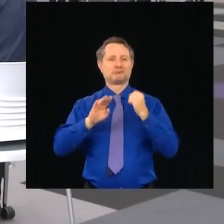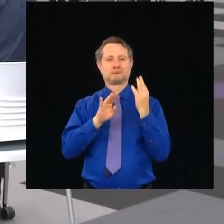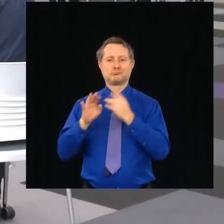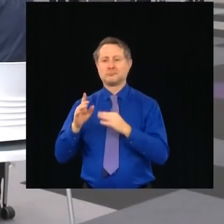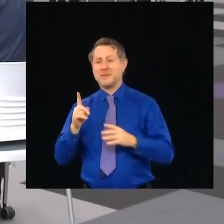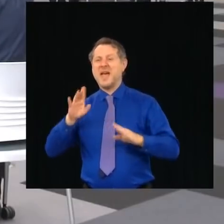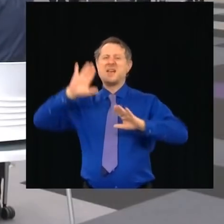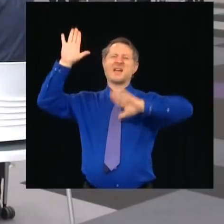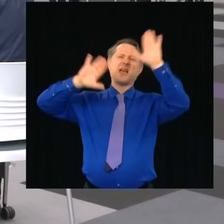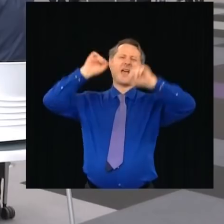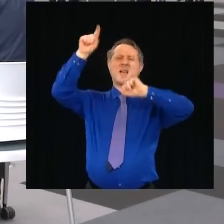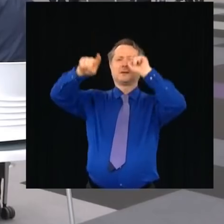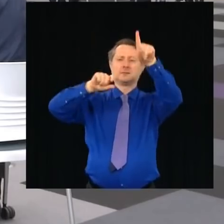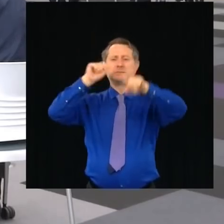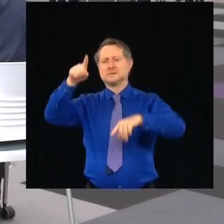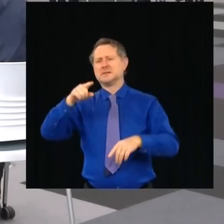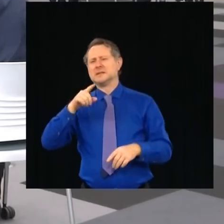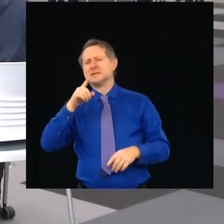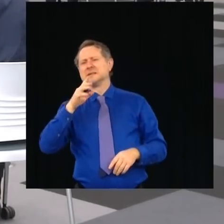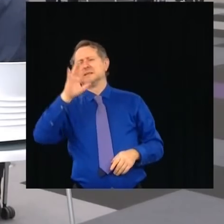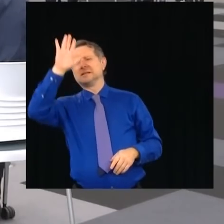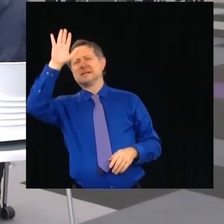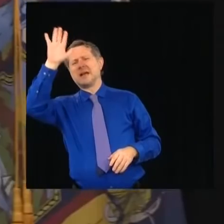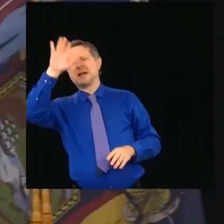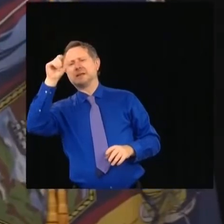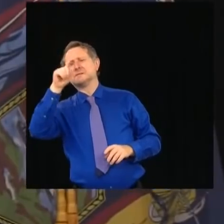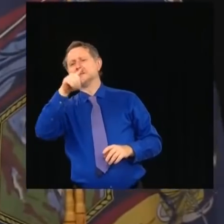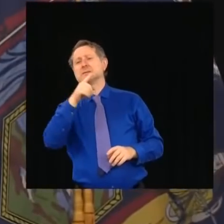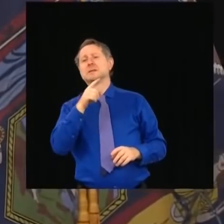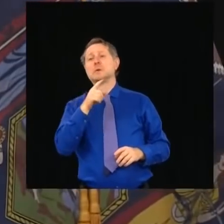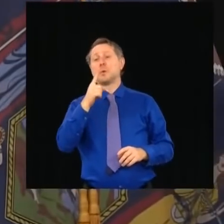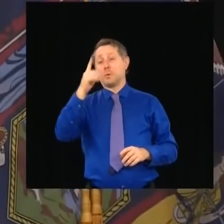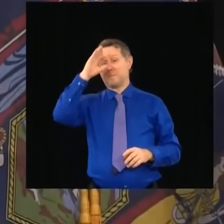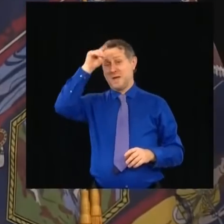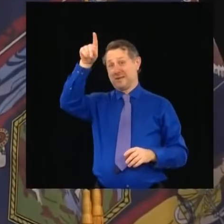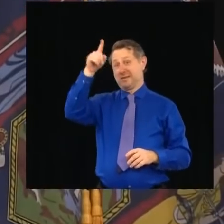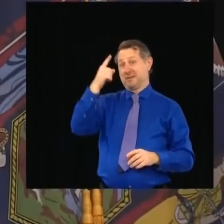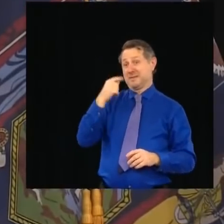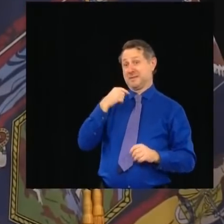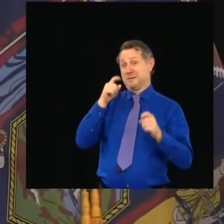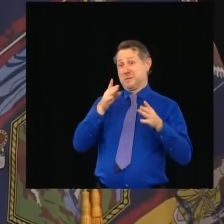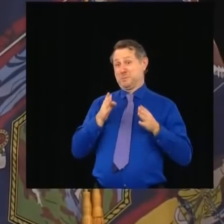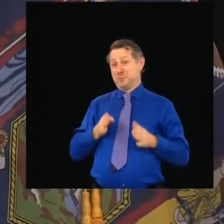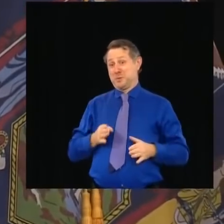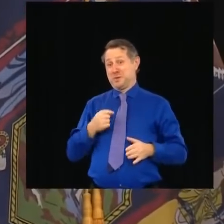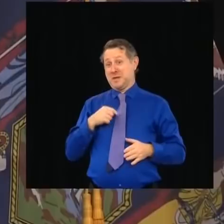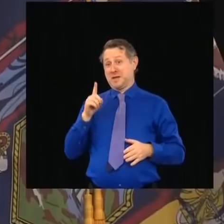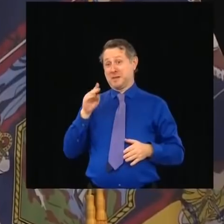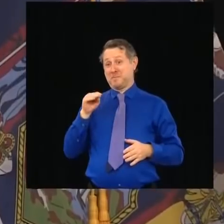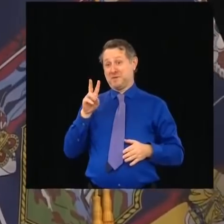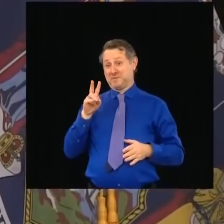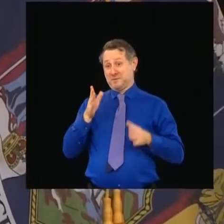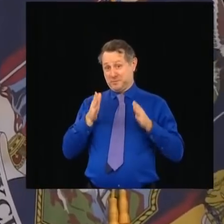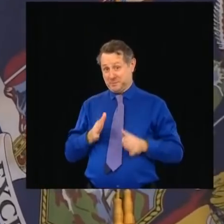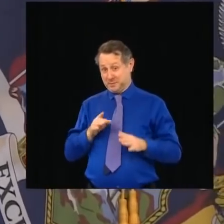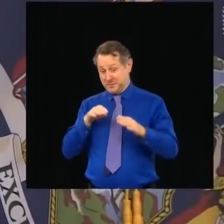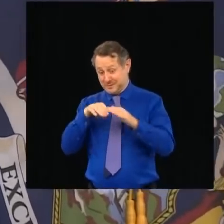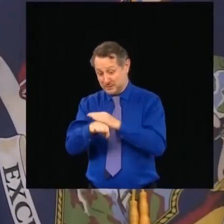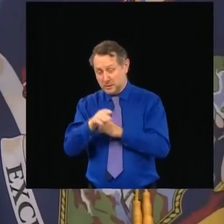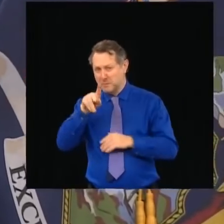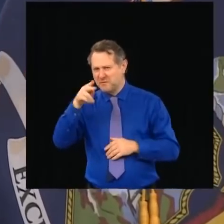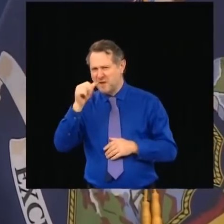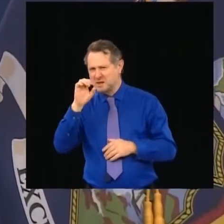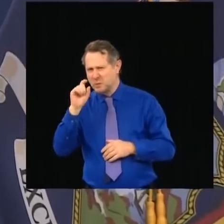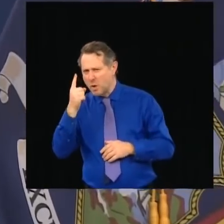In-person DMV, is that phase one or two? I'm sorry? In-person DMV services? Phase That's one? not a phase. That's when we